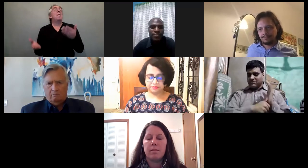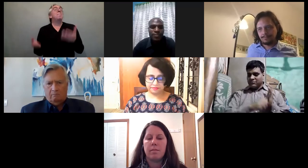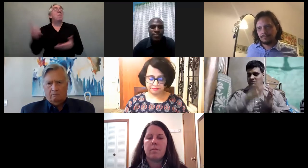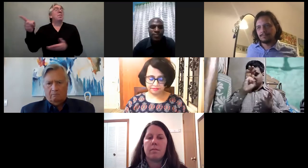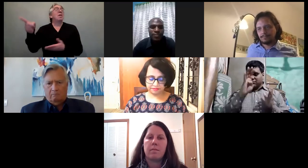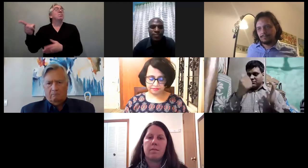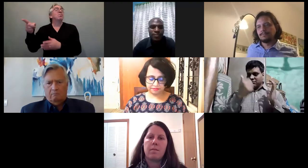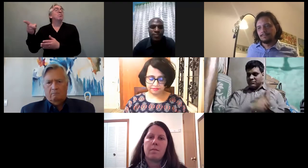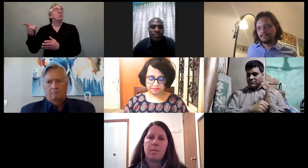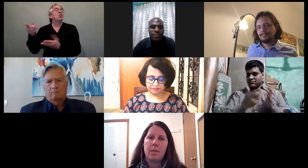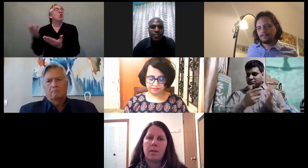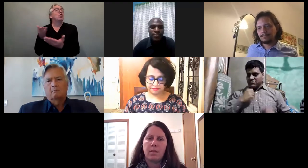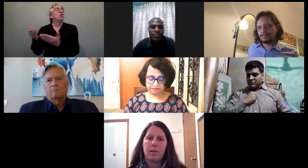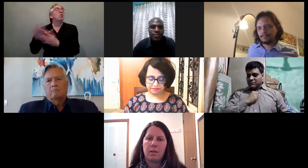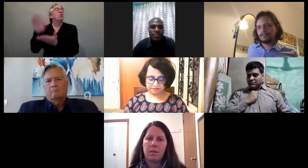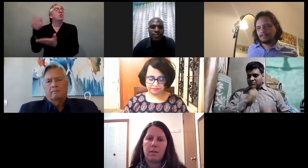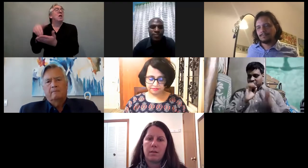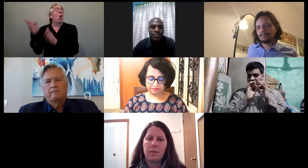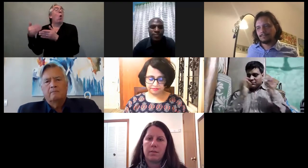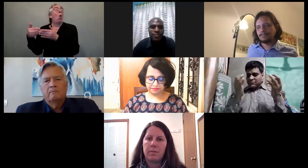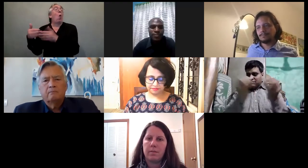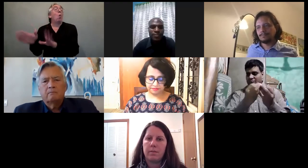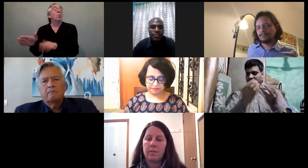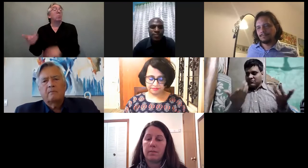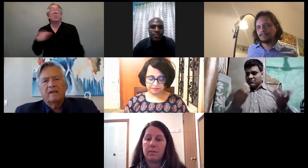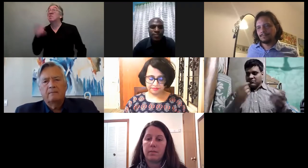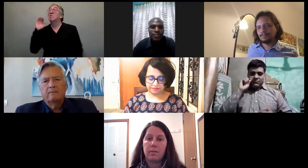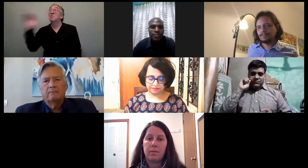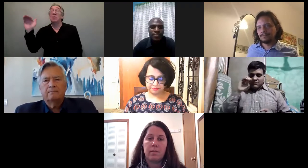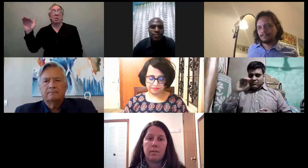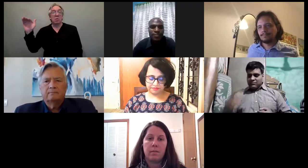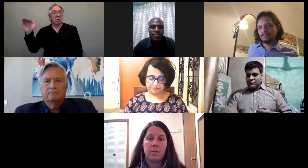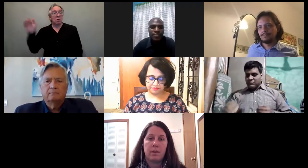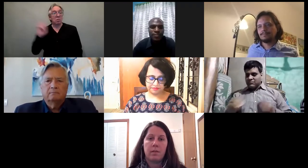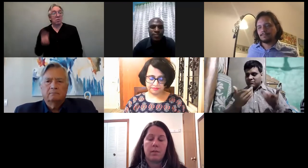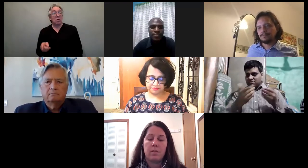takes around 3 months or 4 months to get it serviced.